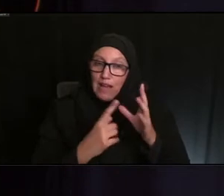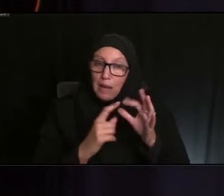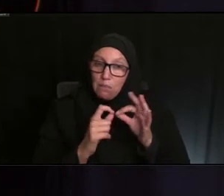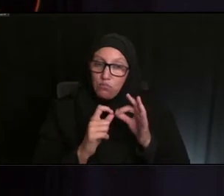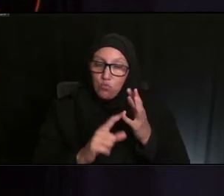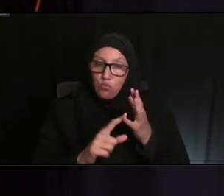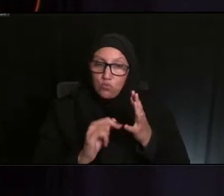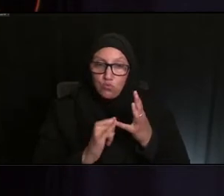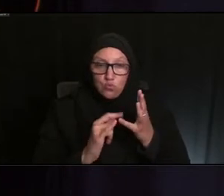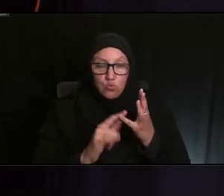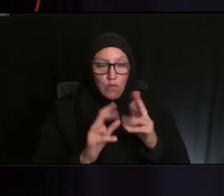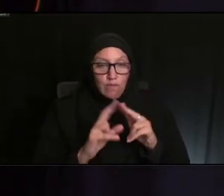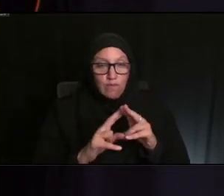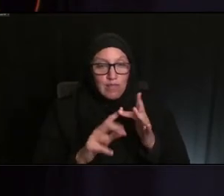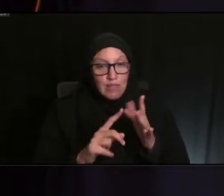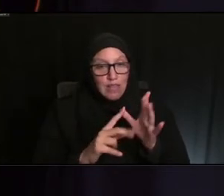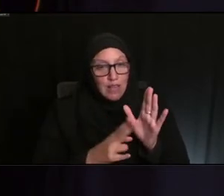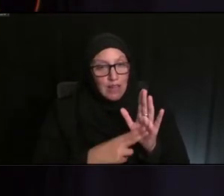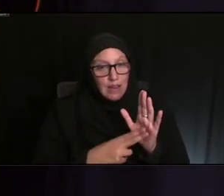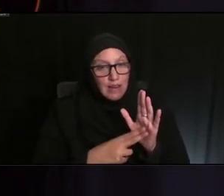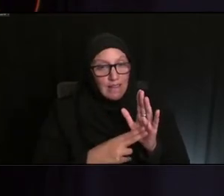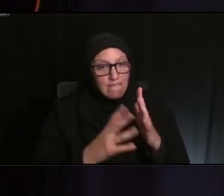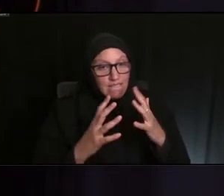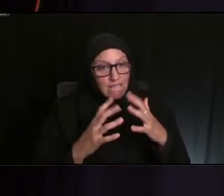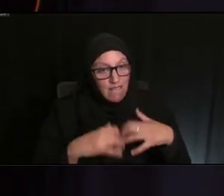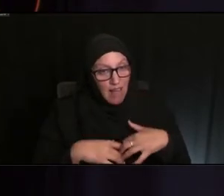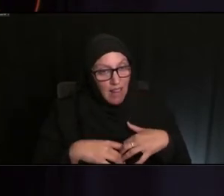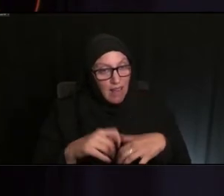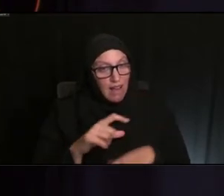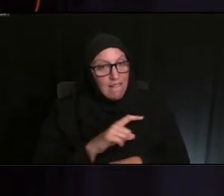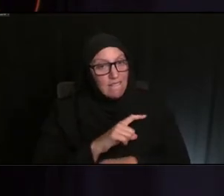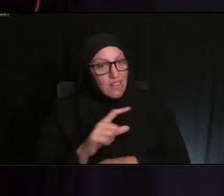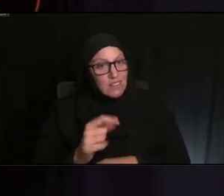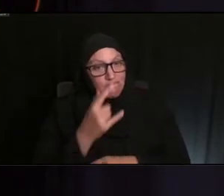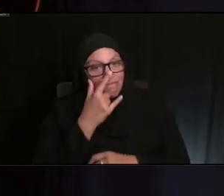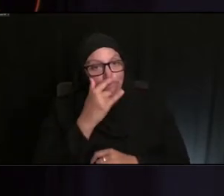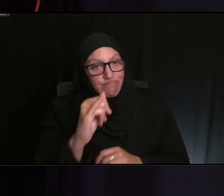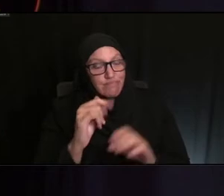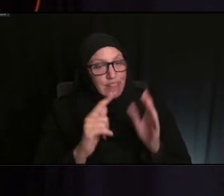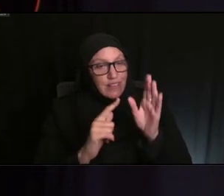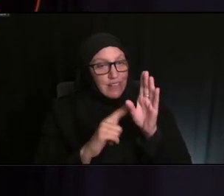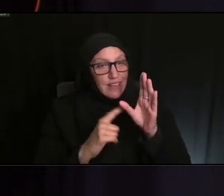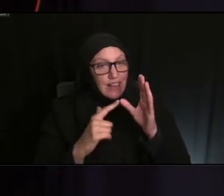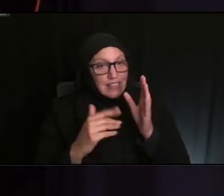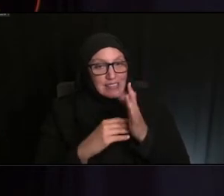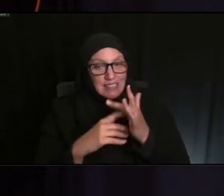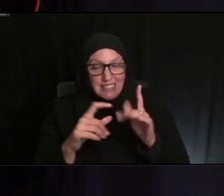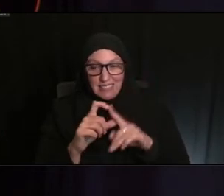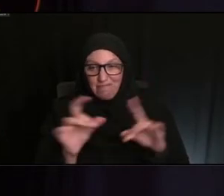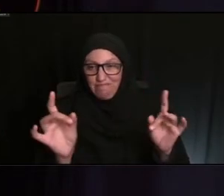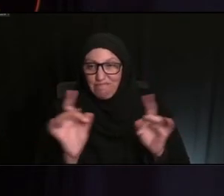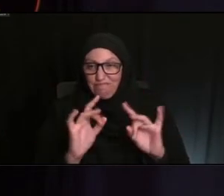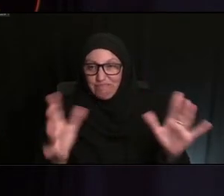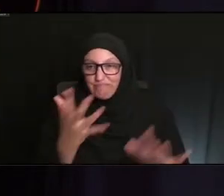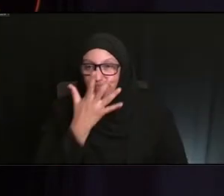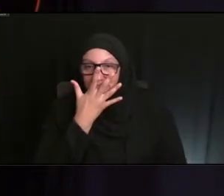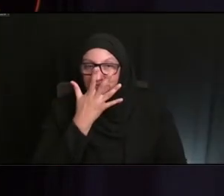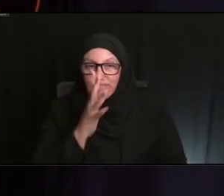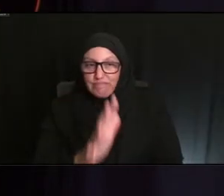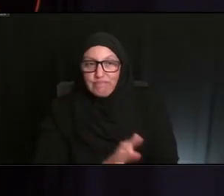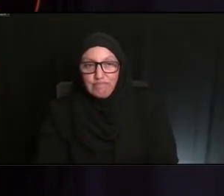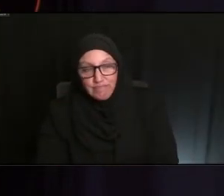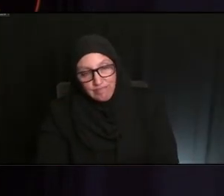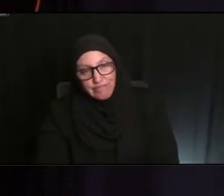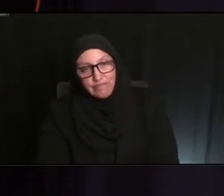after the disgrace of Yazid. But Banu Umayyah themselves were on the rise, and